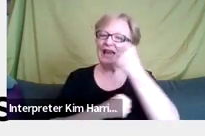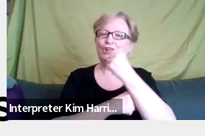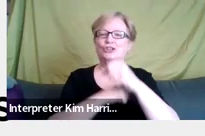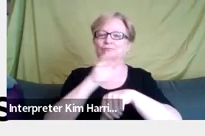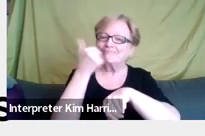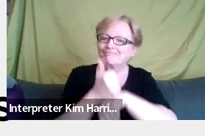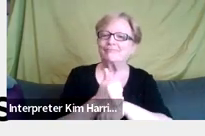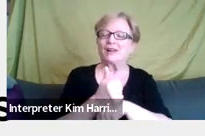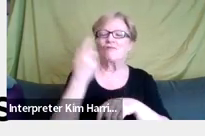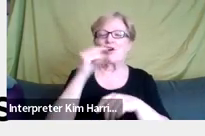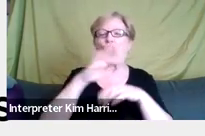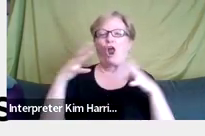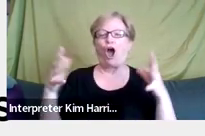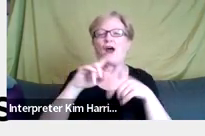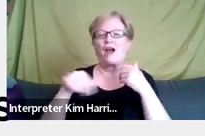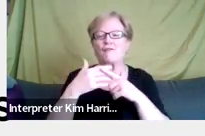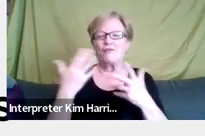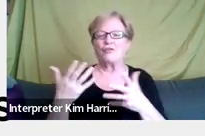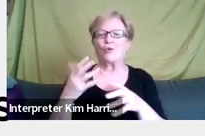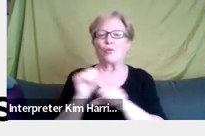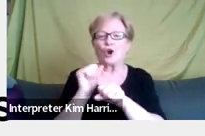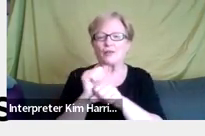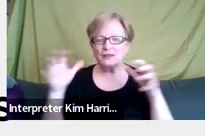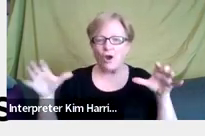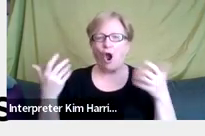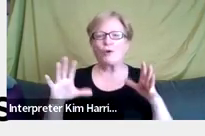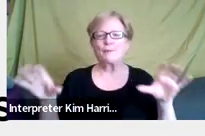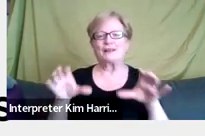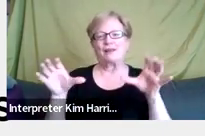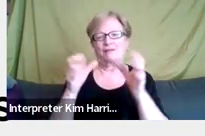the frameworks that we discuss.